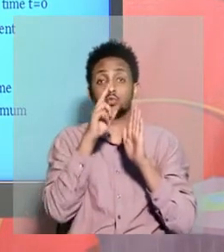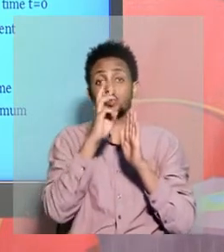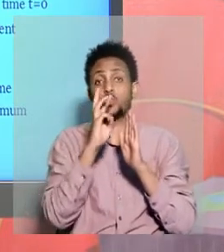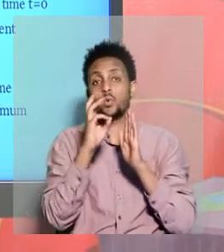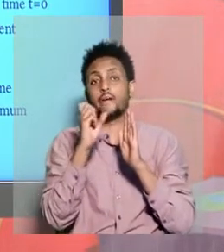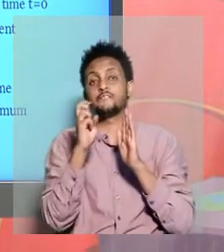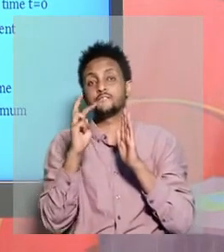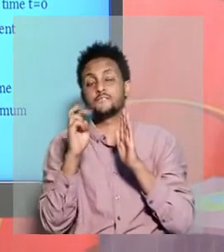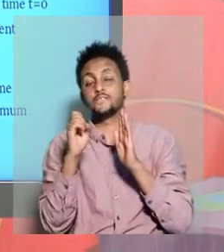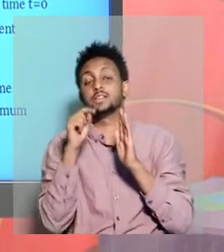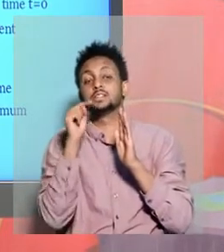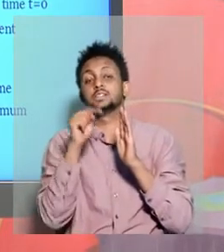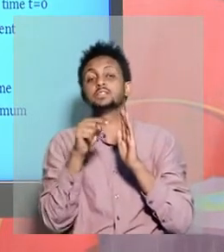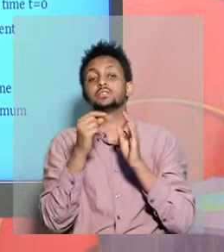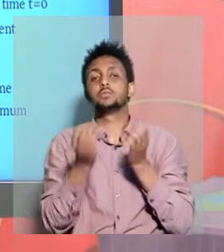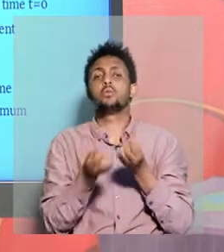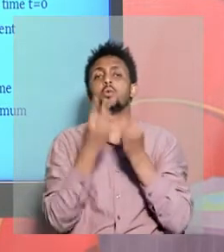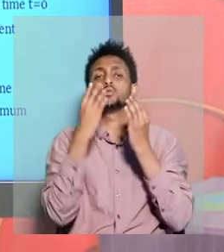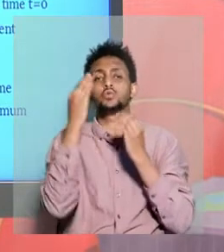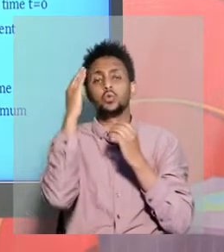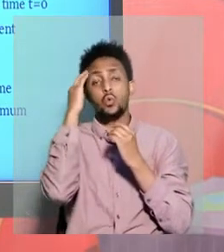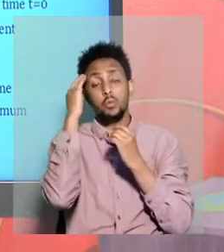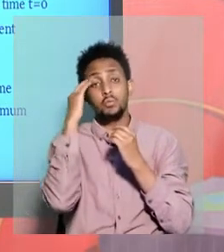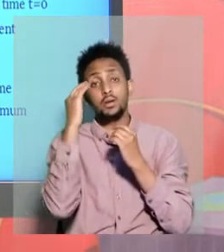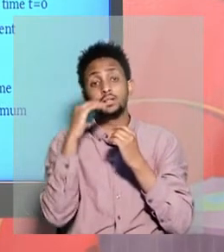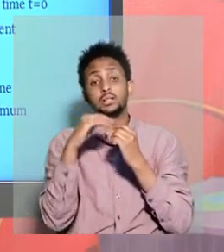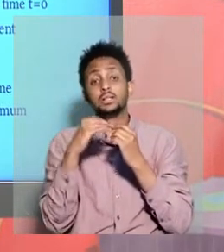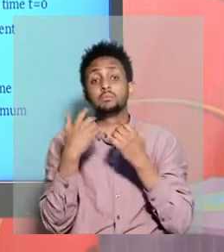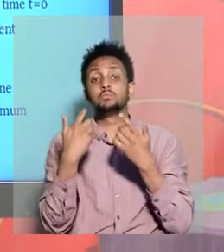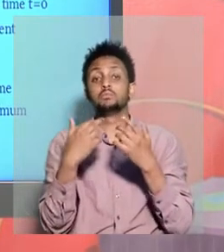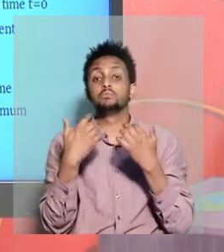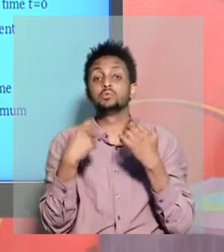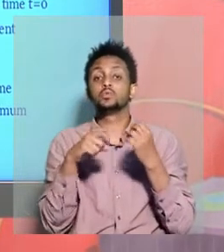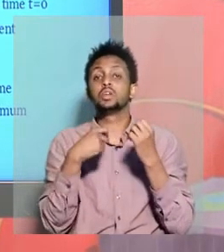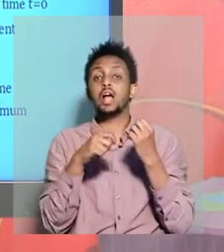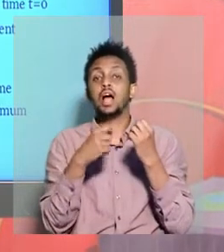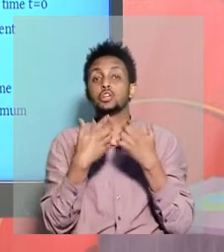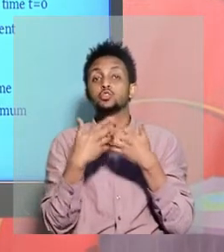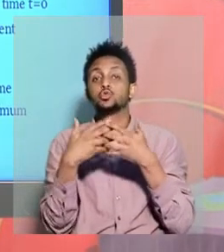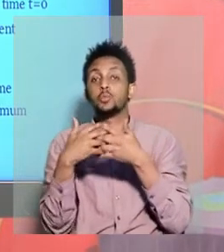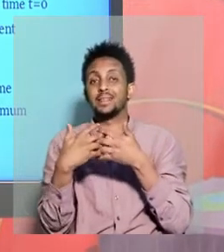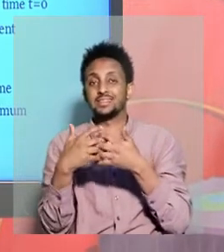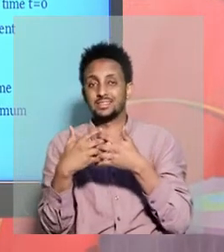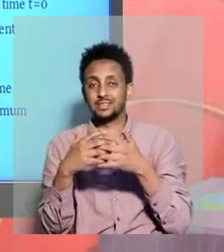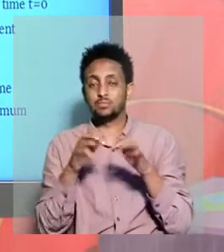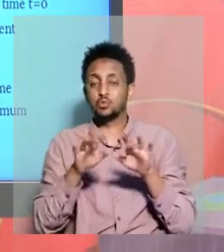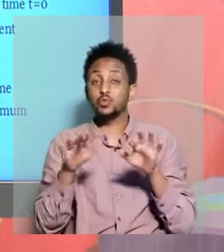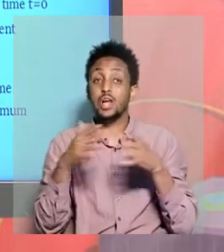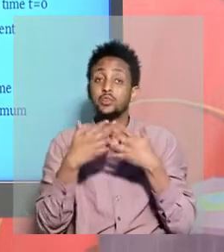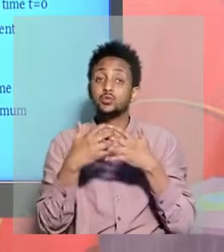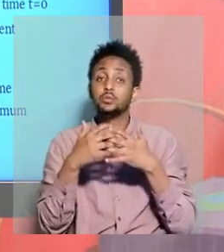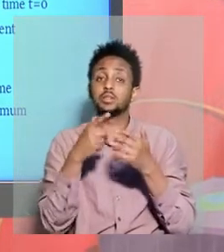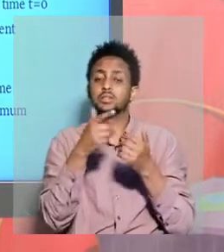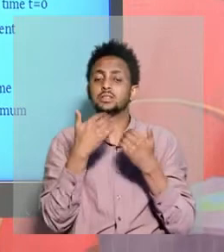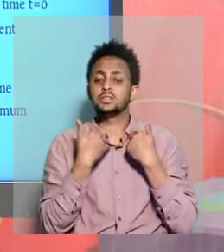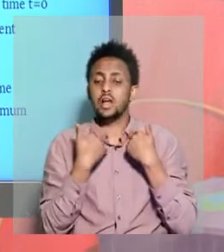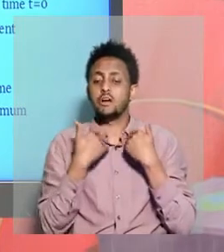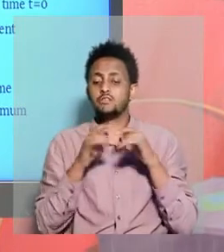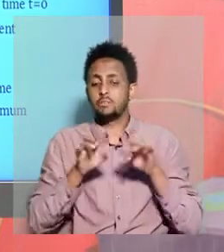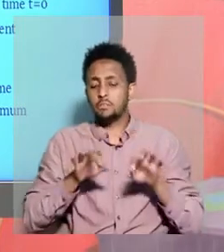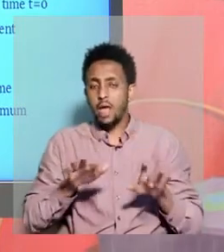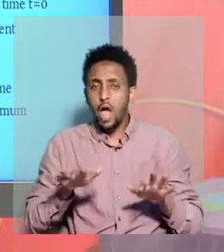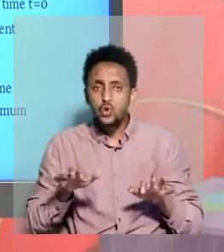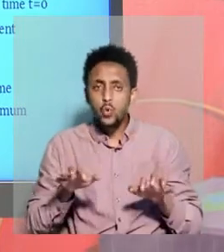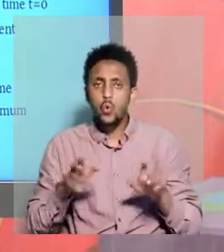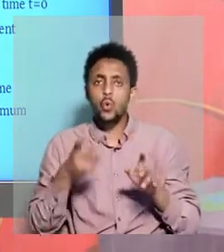waves. And it's most commonly found in musical instruments. Every musical instrument, whether it's